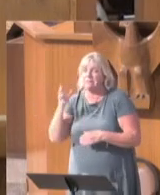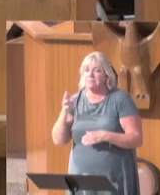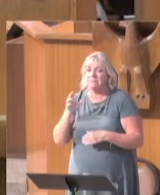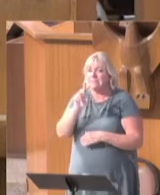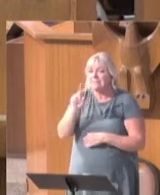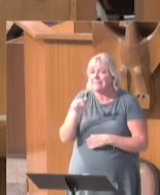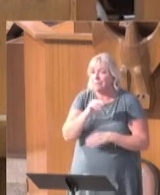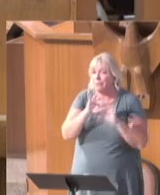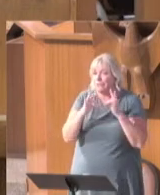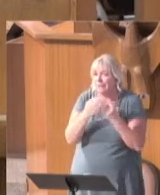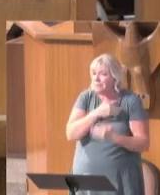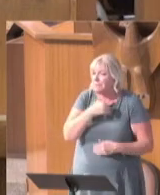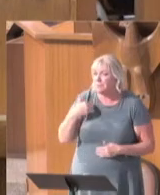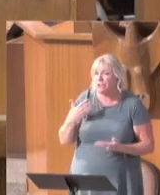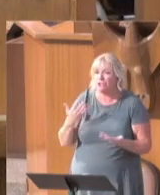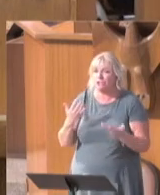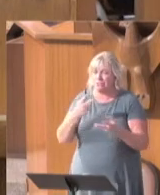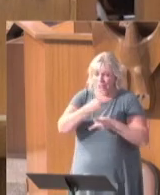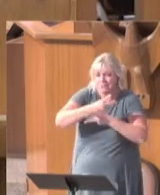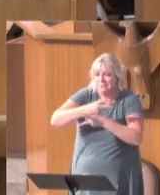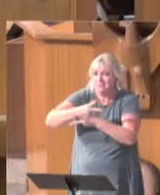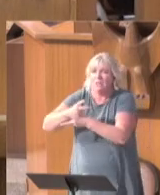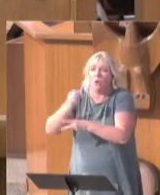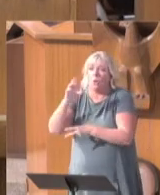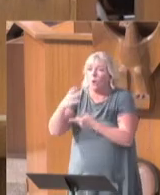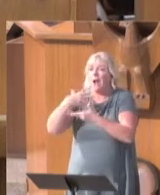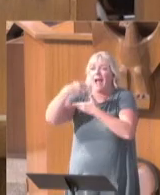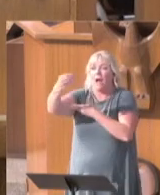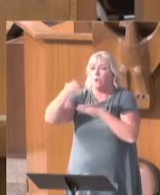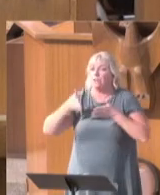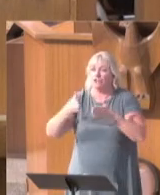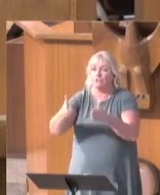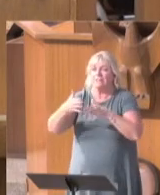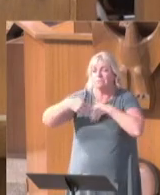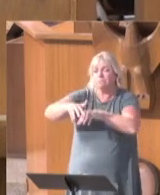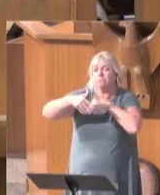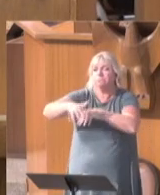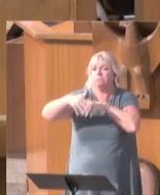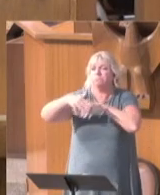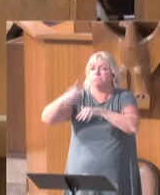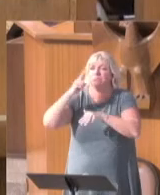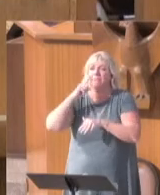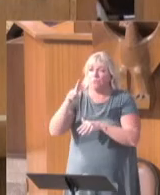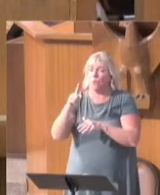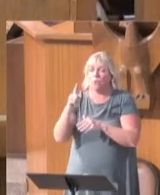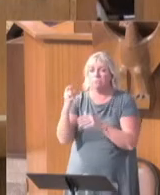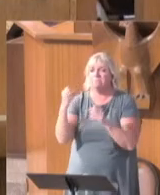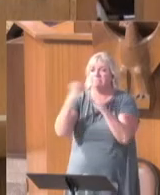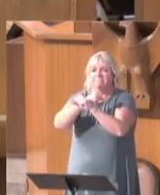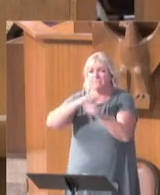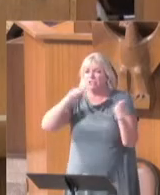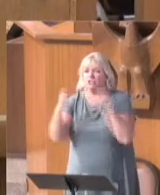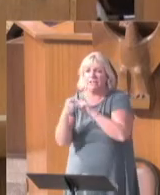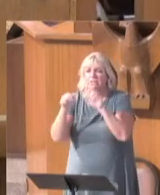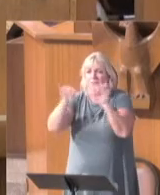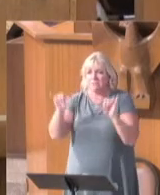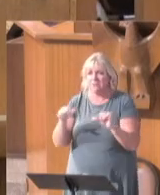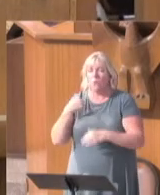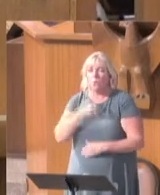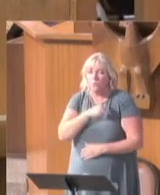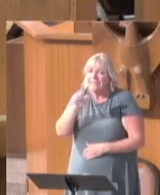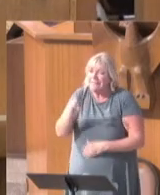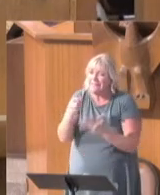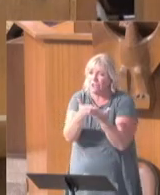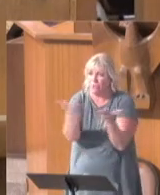disabled family members, or out in the streets marching for righteous causes, we need you. The